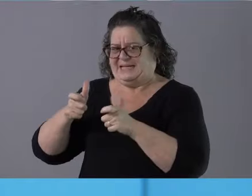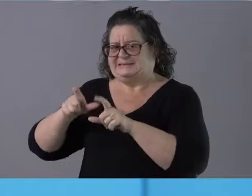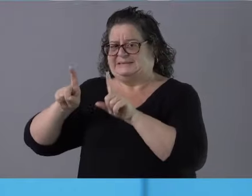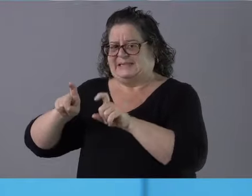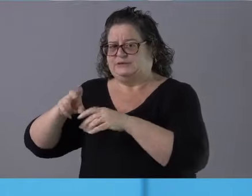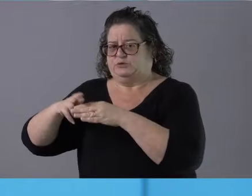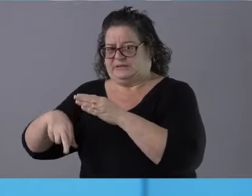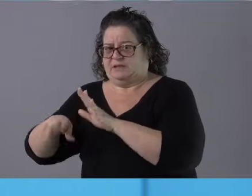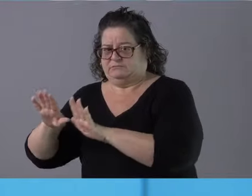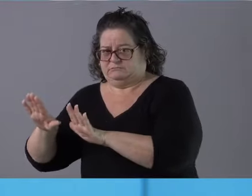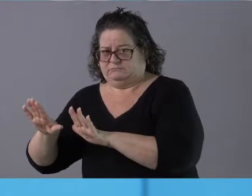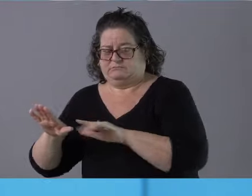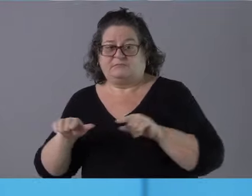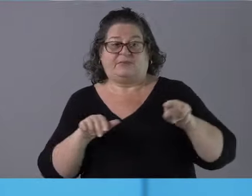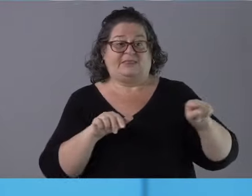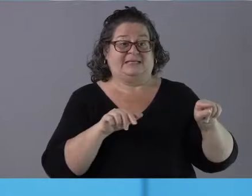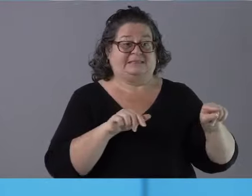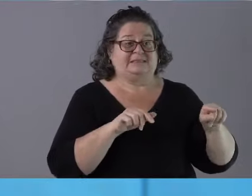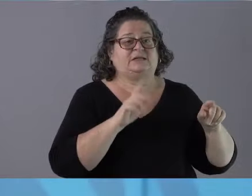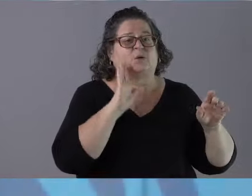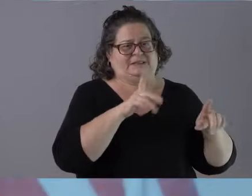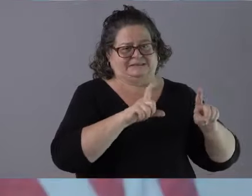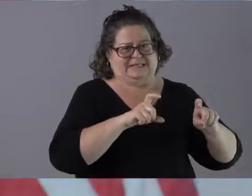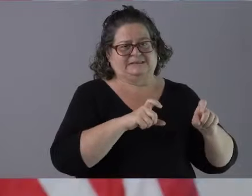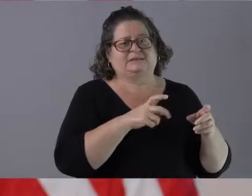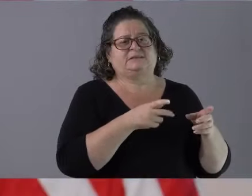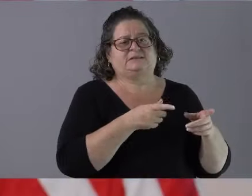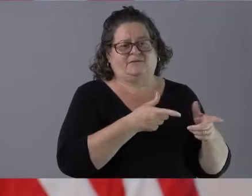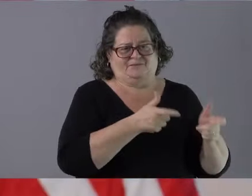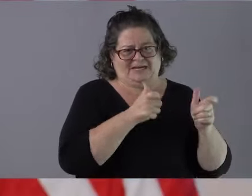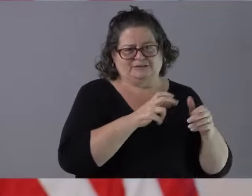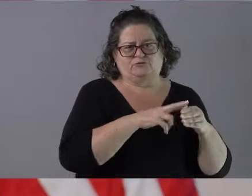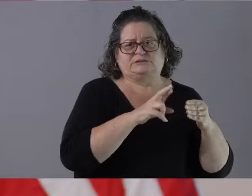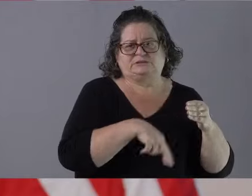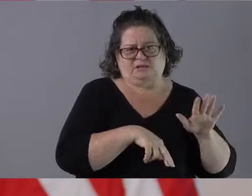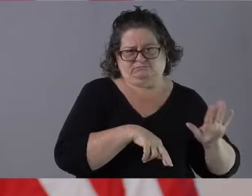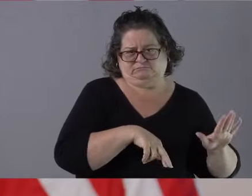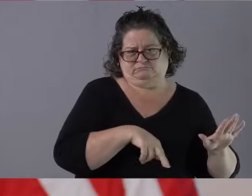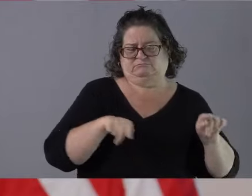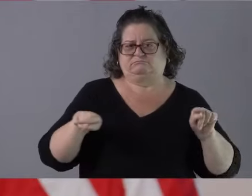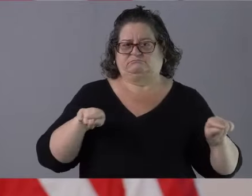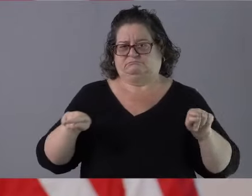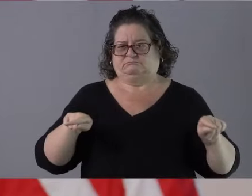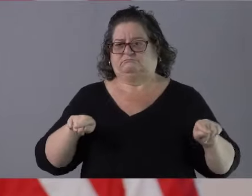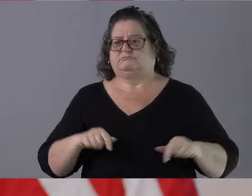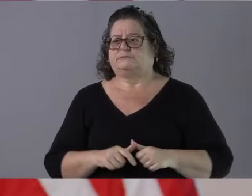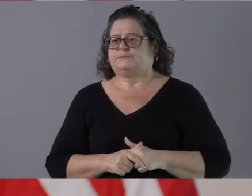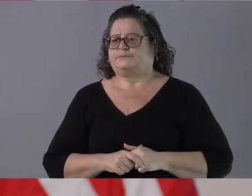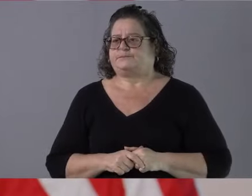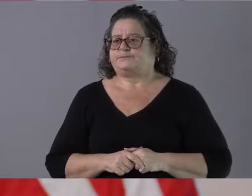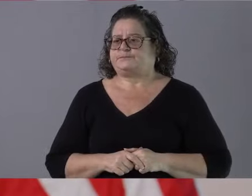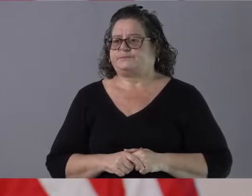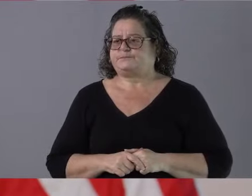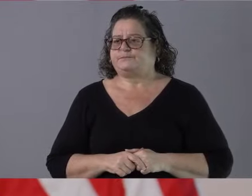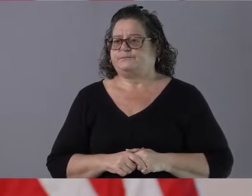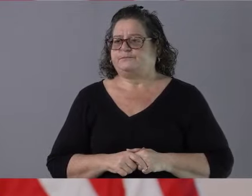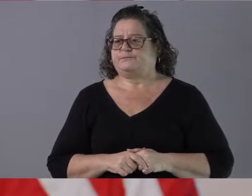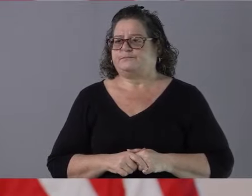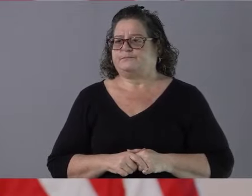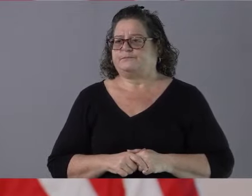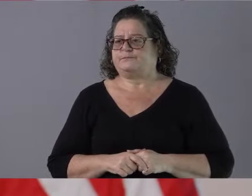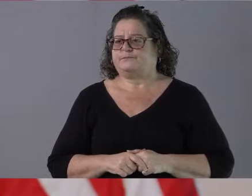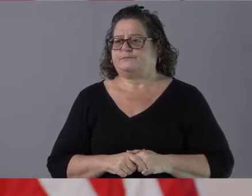it's a group home or an assisted living center. So we are taking a look at that. Our priority would be the assisted living centers on that,